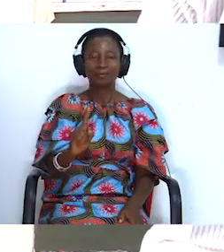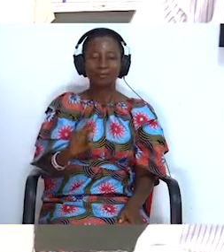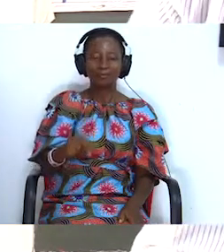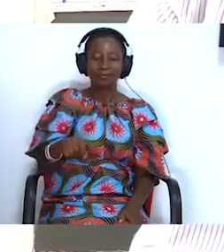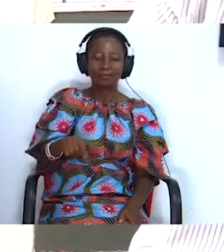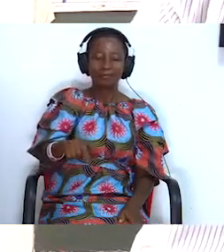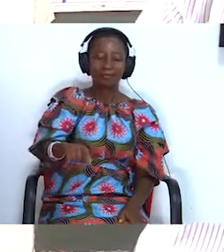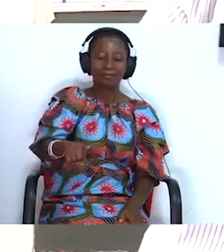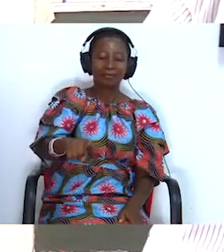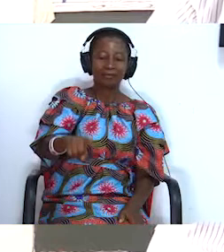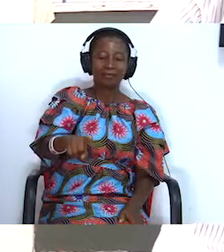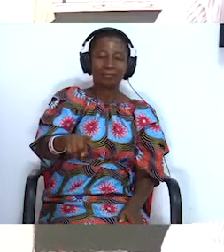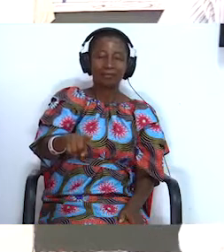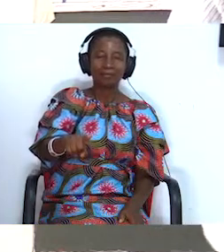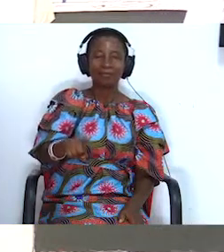Around,